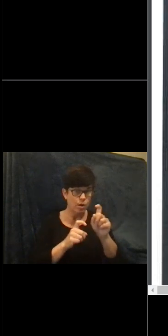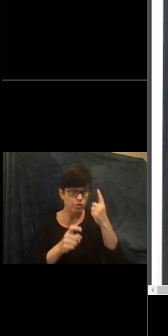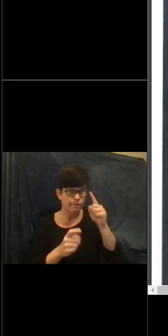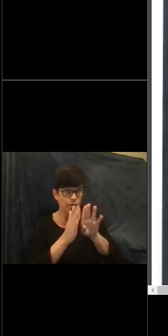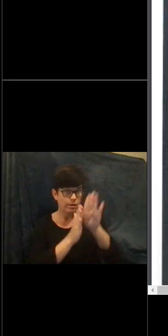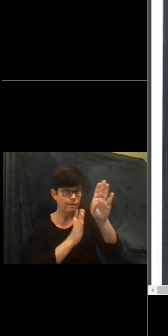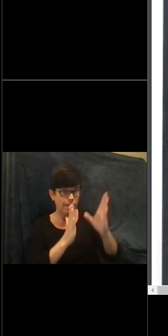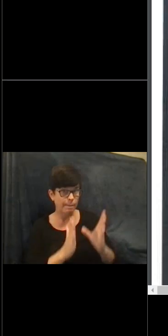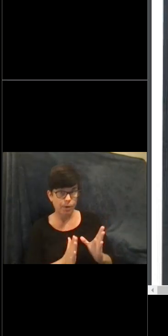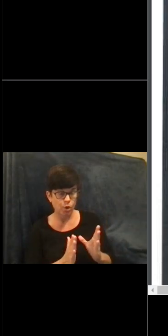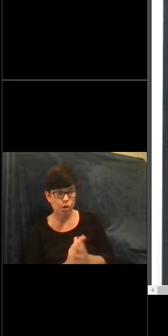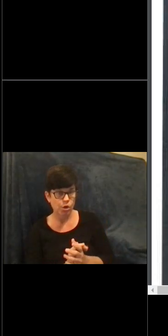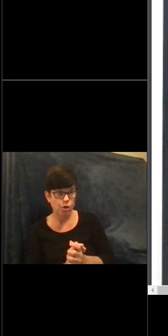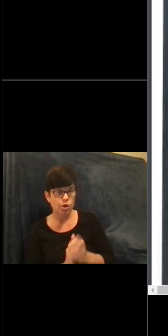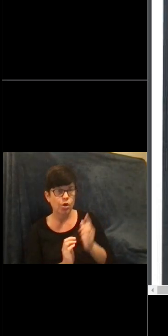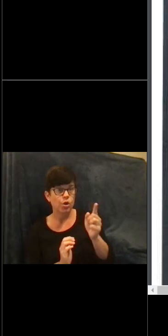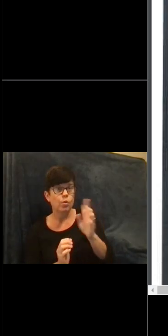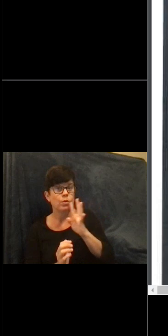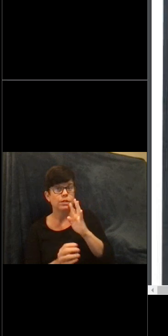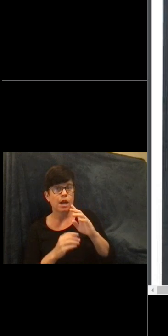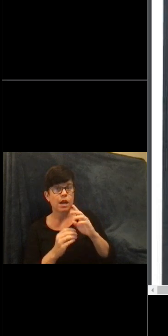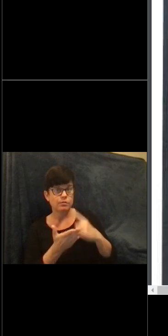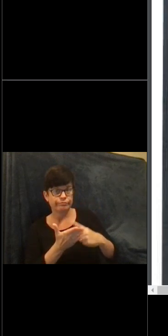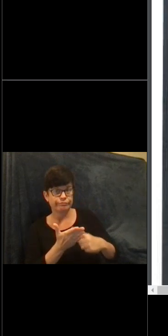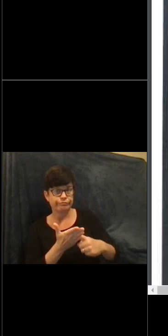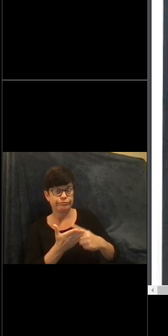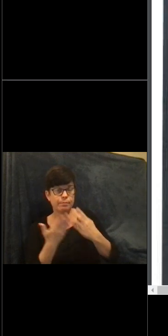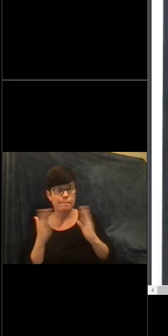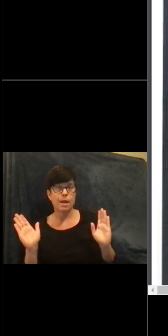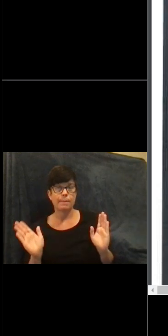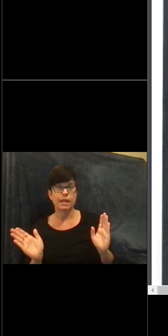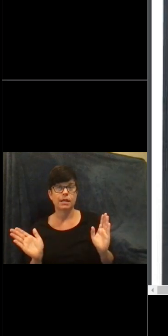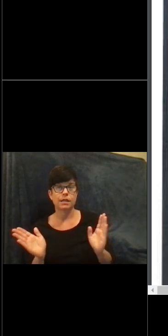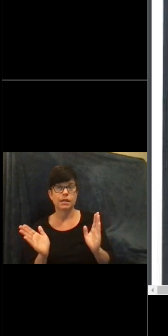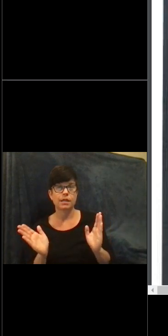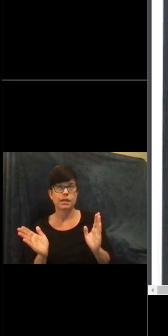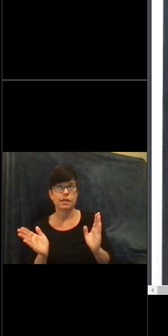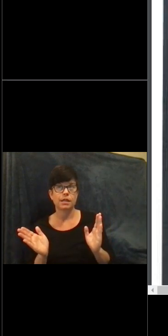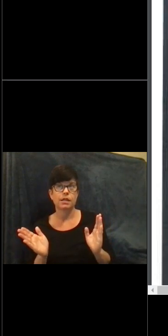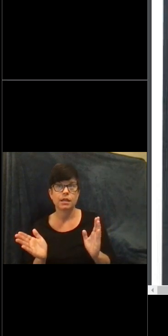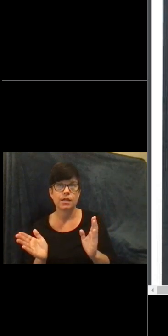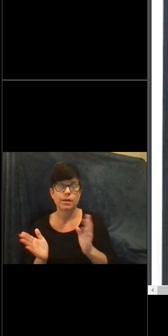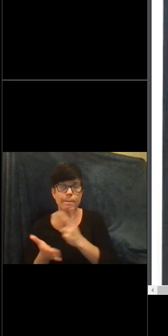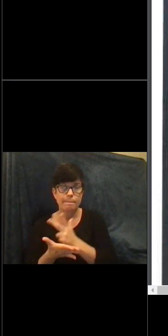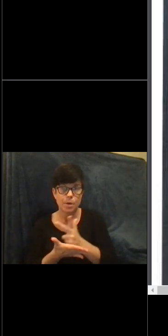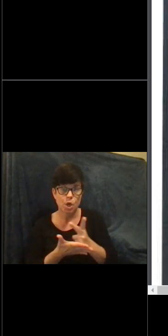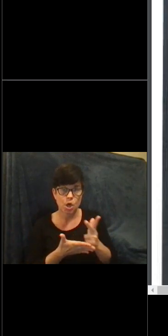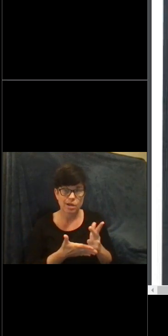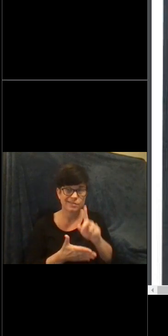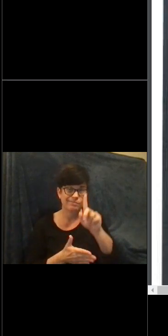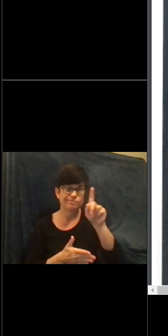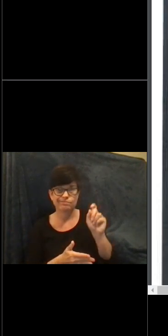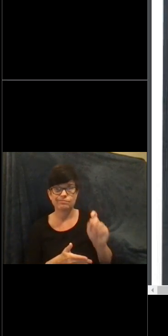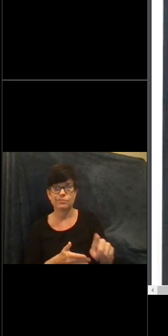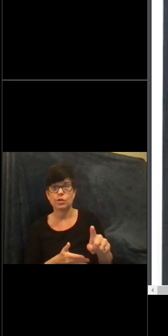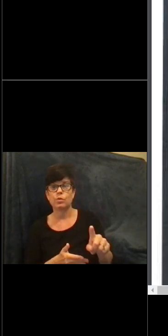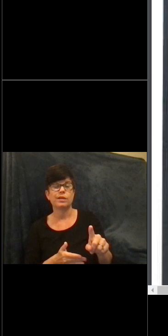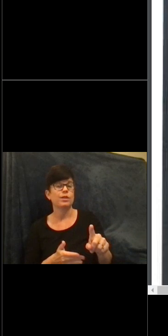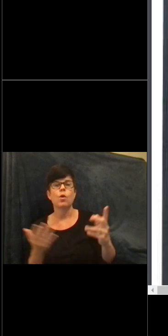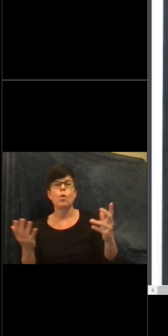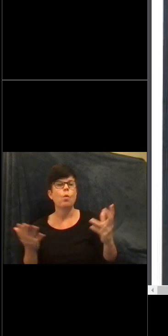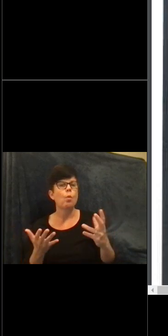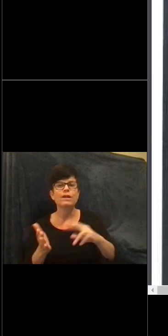know, we're talking about public parking, and I there's also a big question mark as to what the